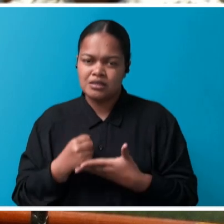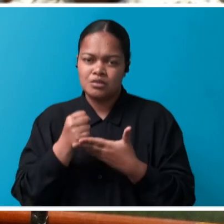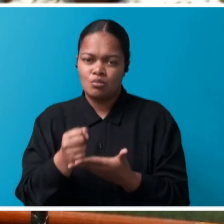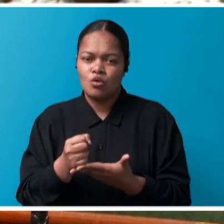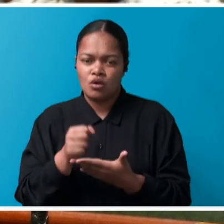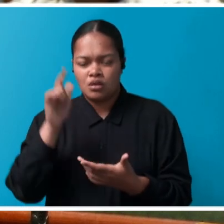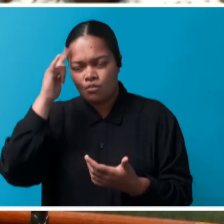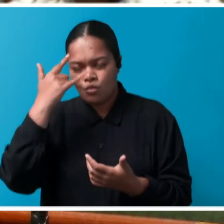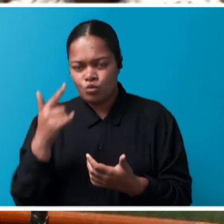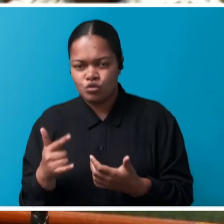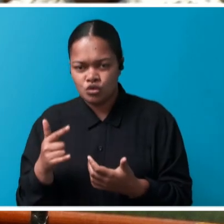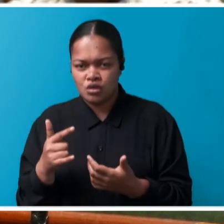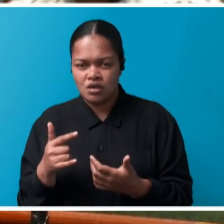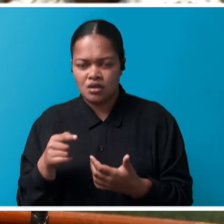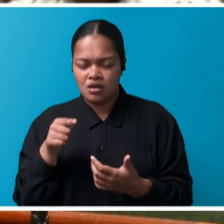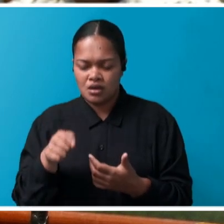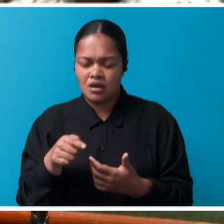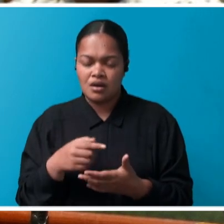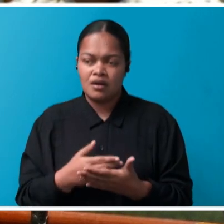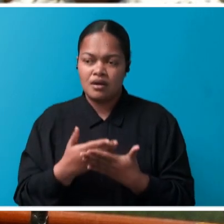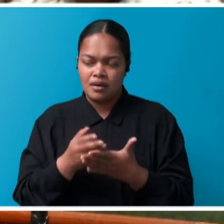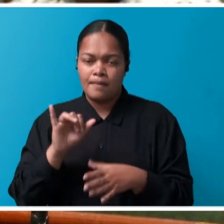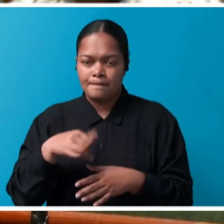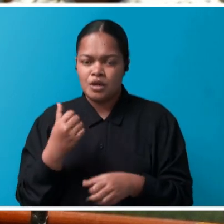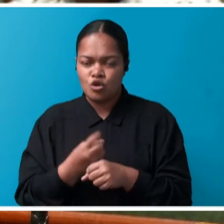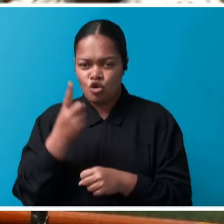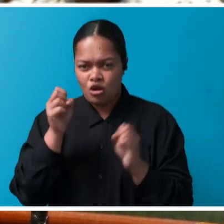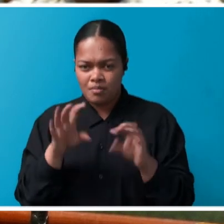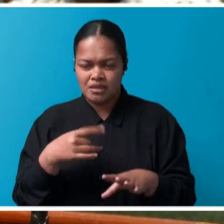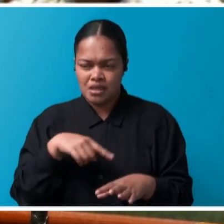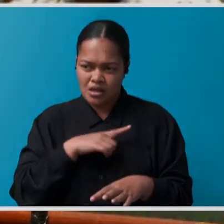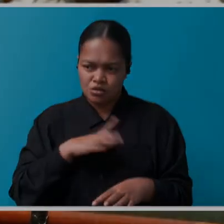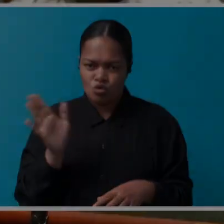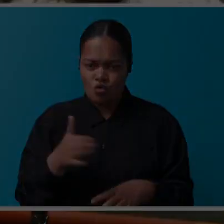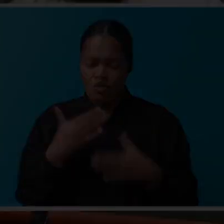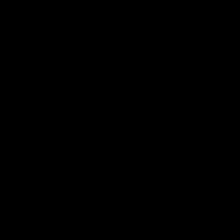the motion before the August House. May God bless us all. Gracias.